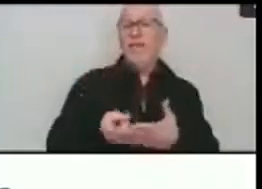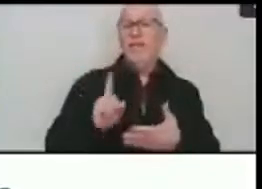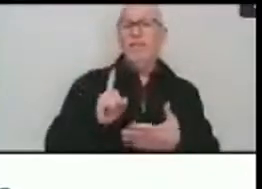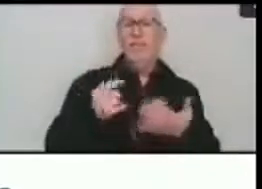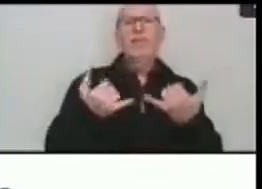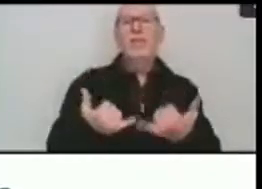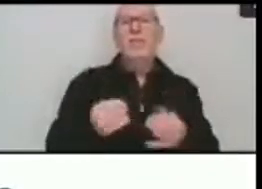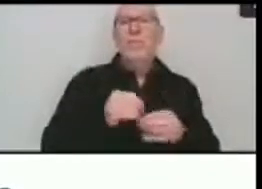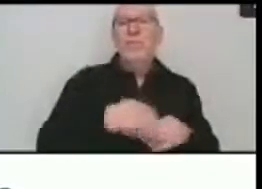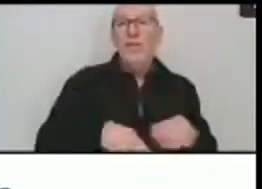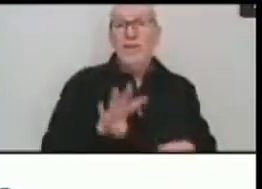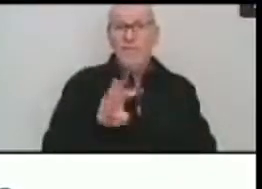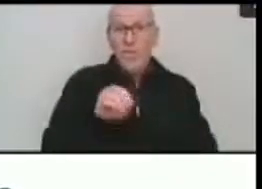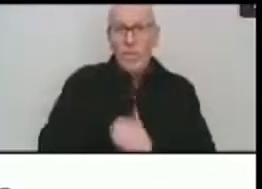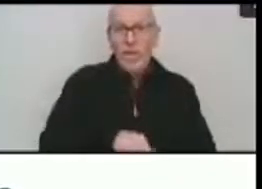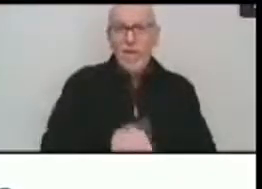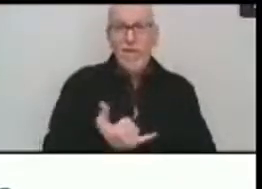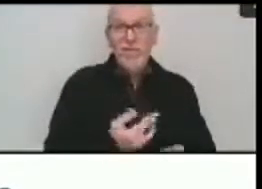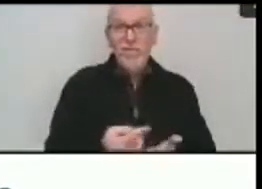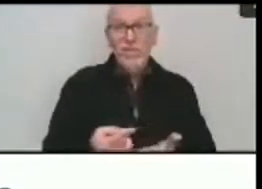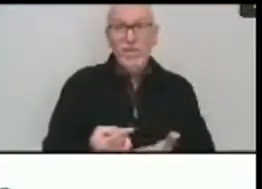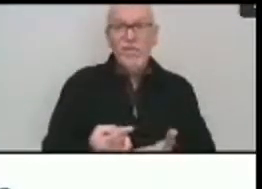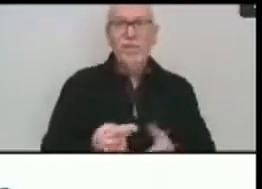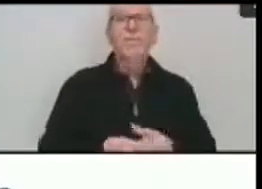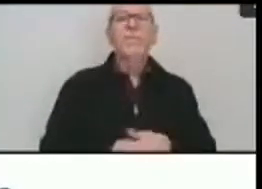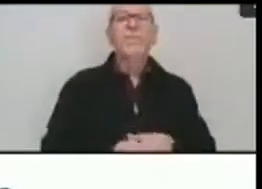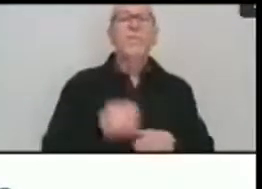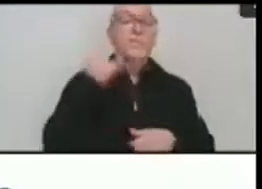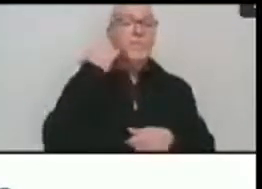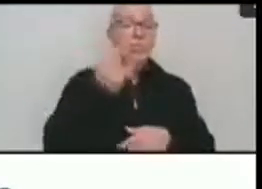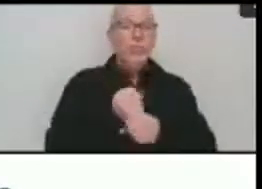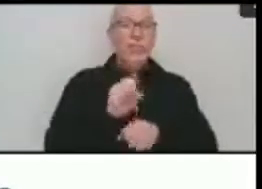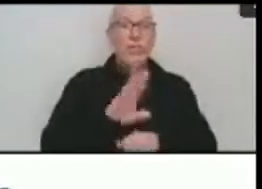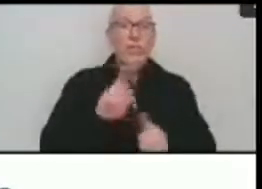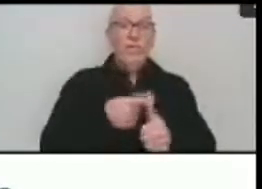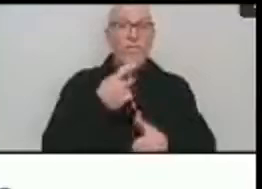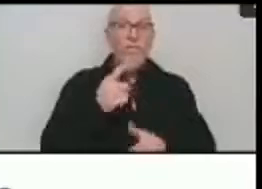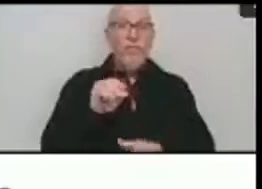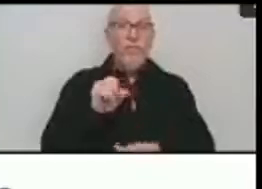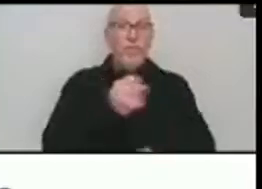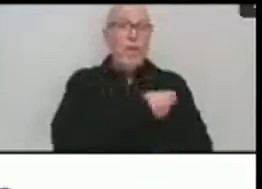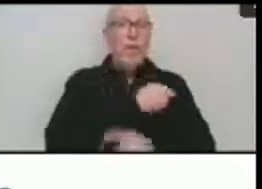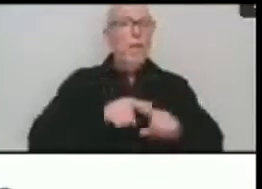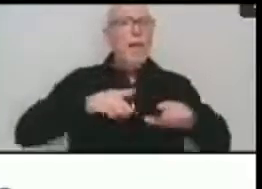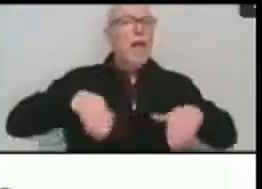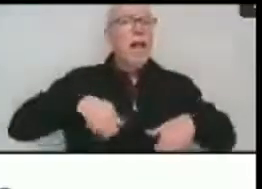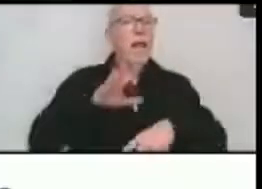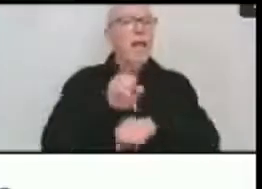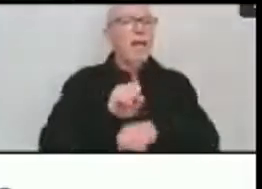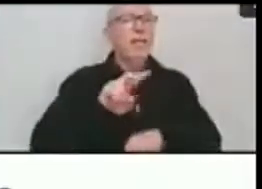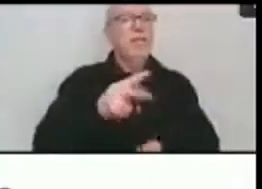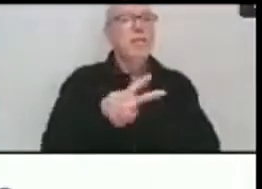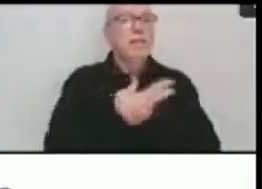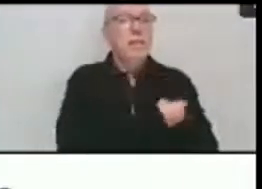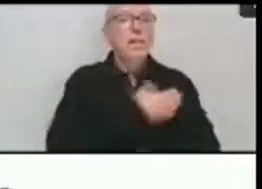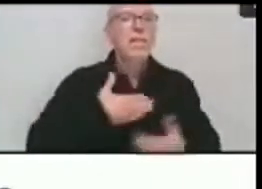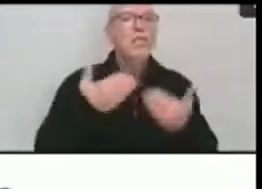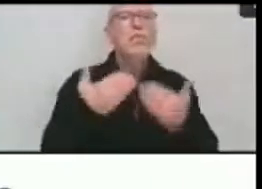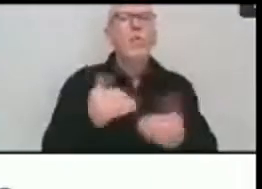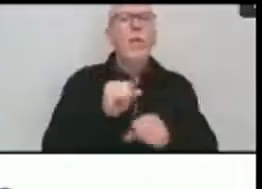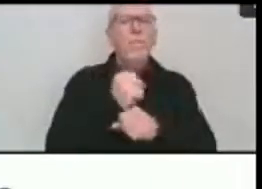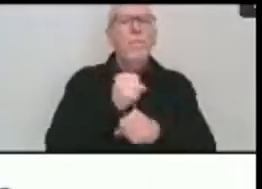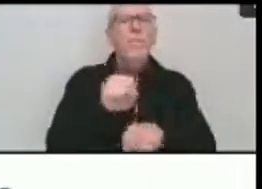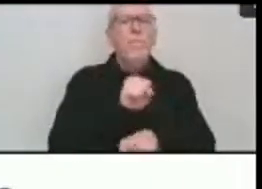over 40,000 this week. Nearly 455,000 Hoosiers have scheduled their vaccine appointments through the end of